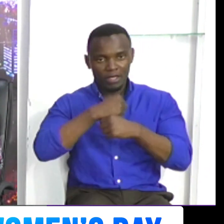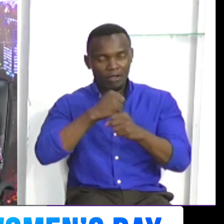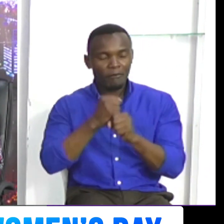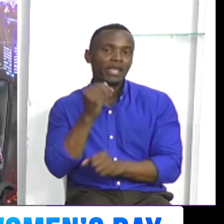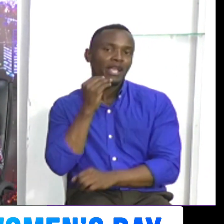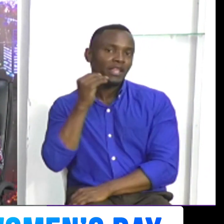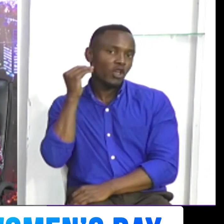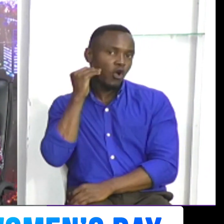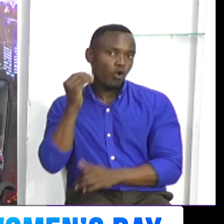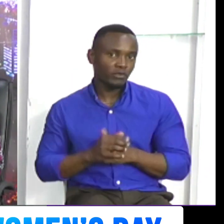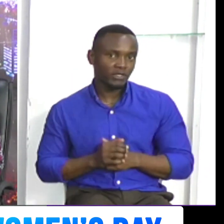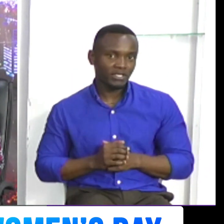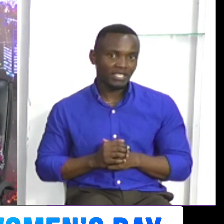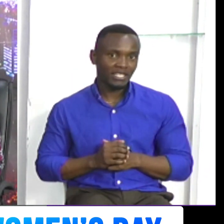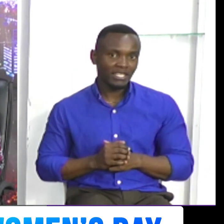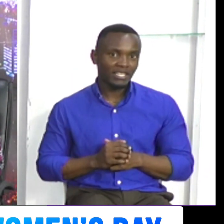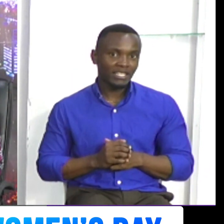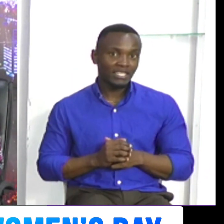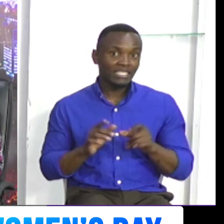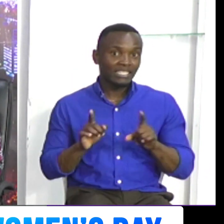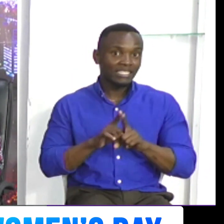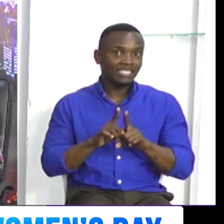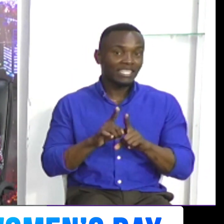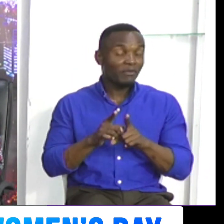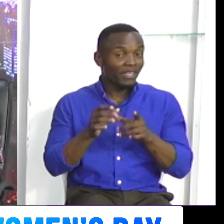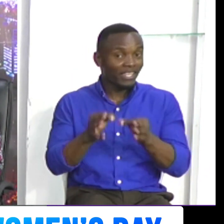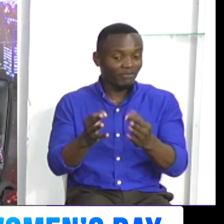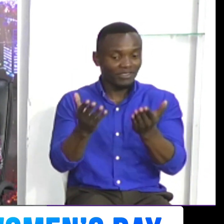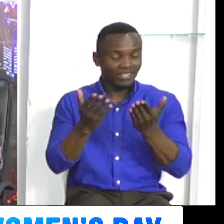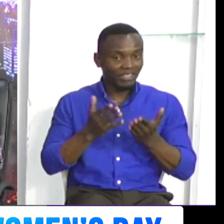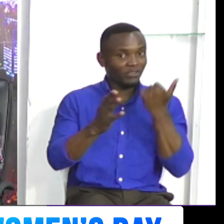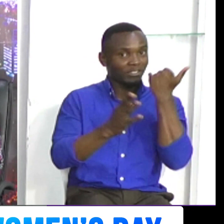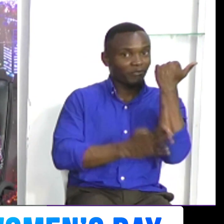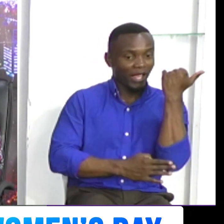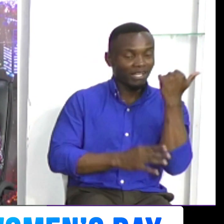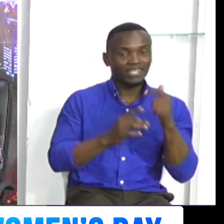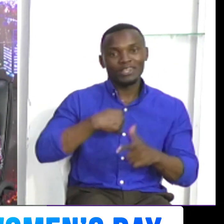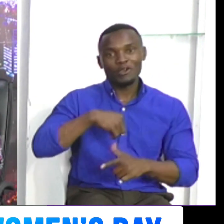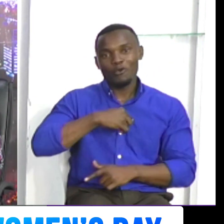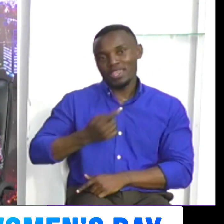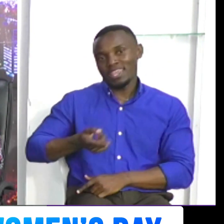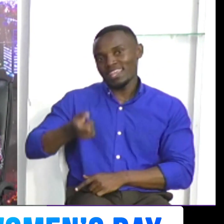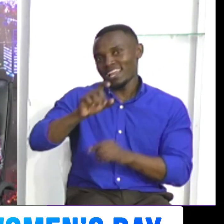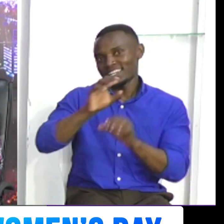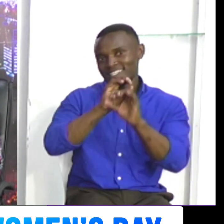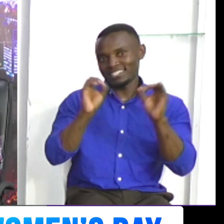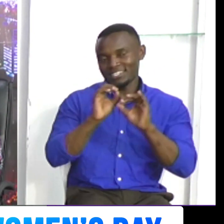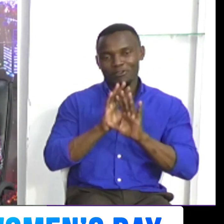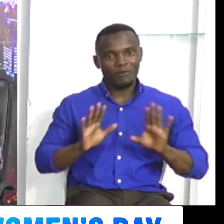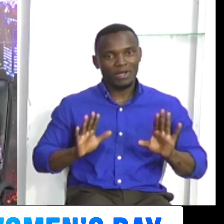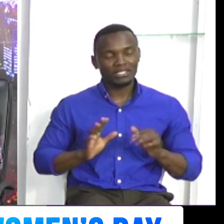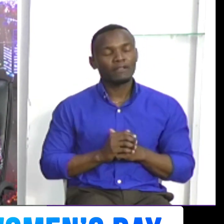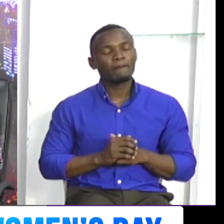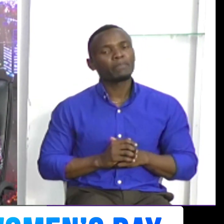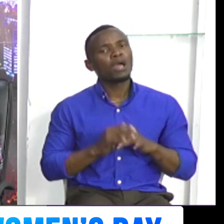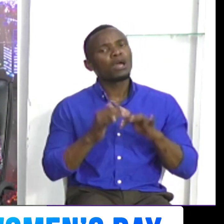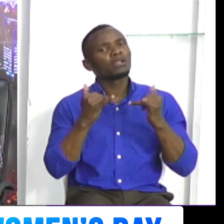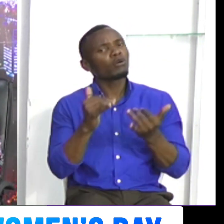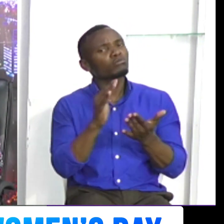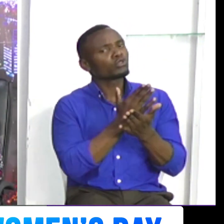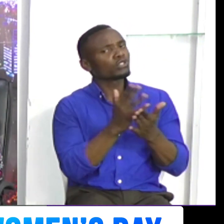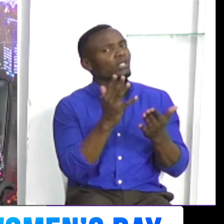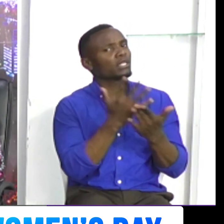don't bring us anything bad, we will not multiply. We are wise. Sure. Yes. I agree. Yeah. Just to share with you